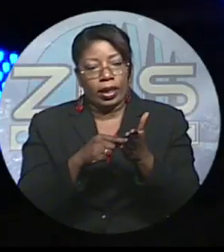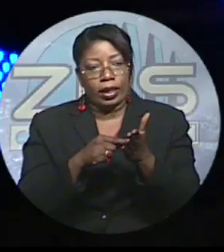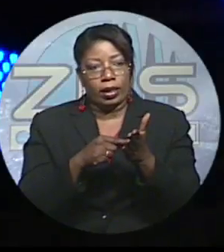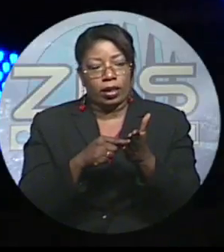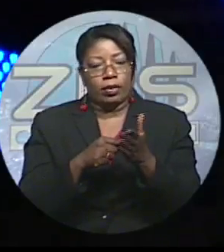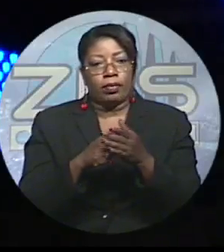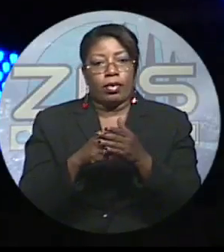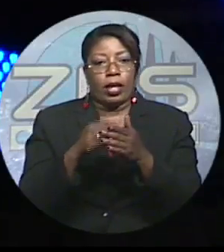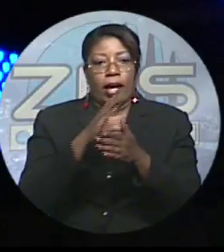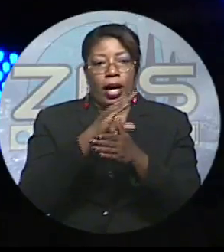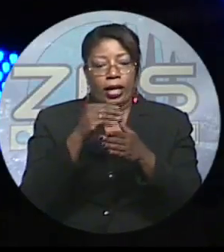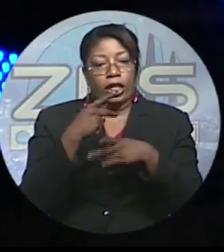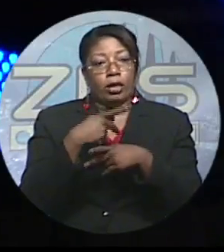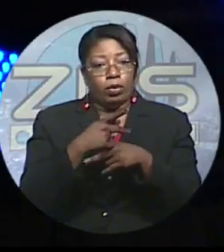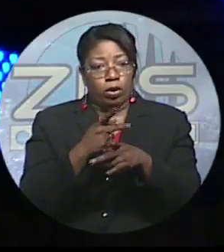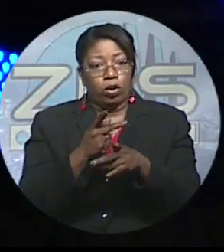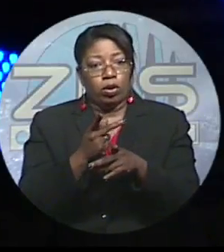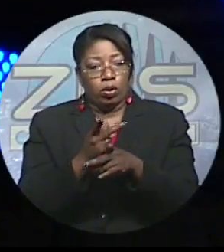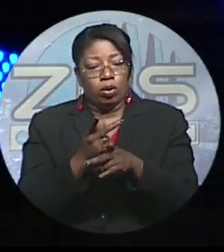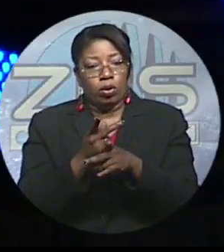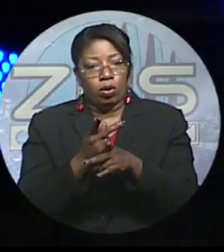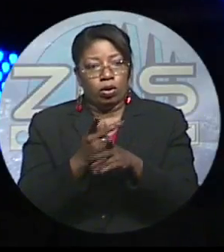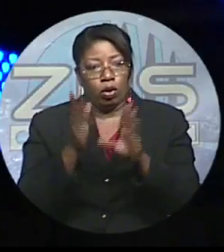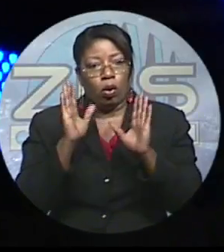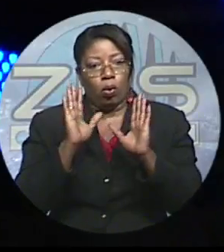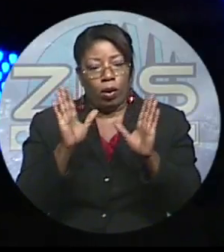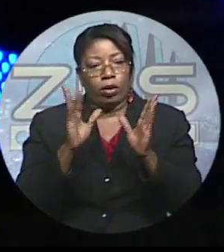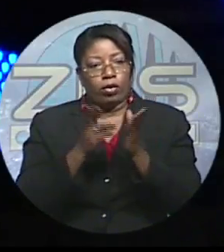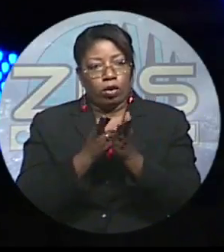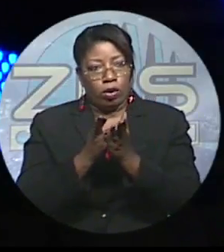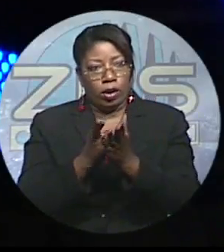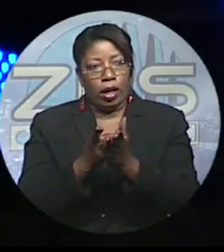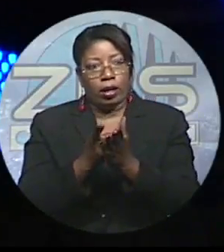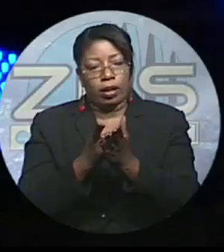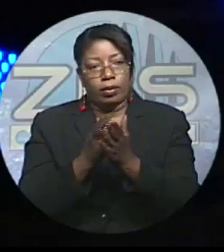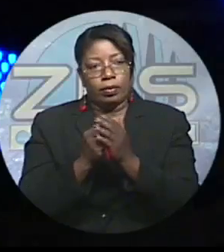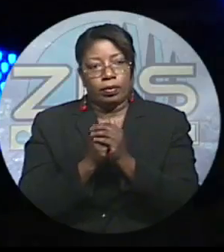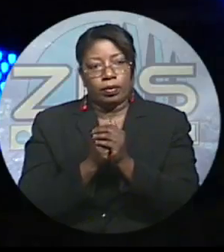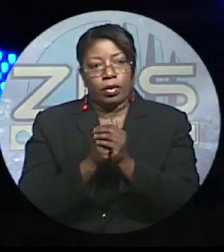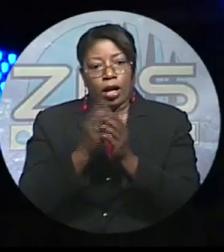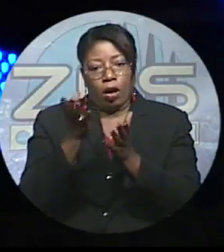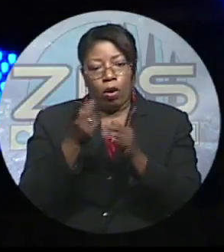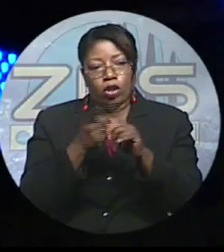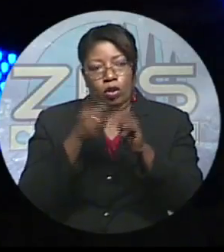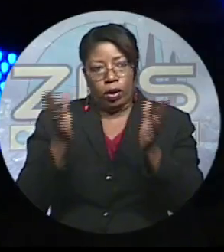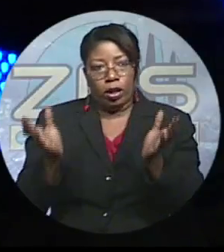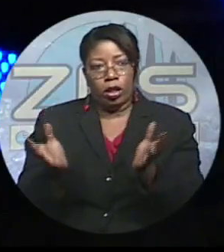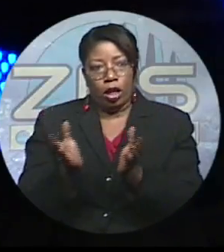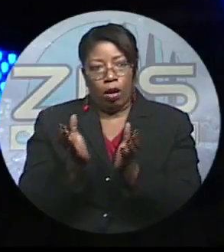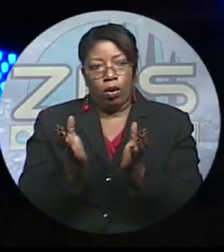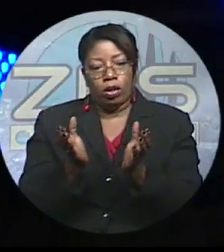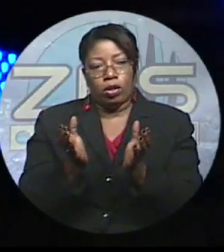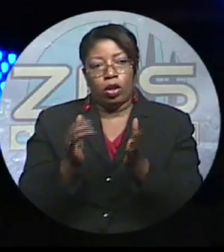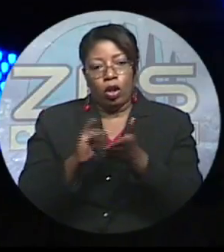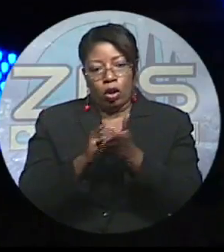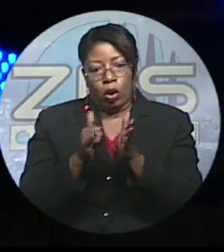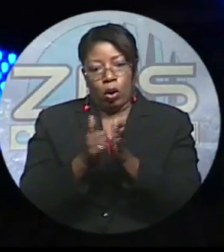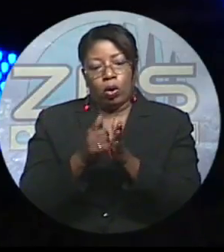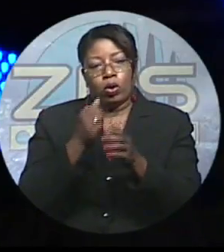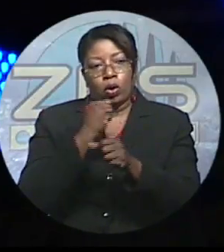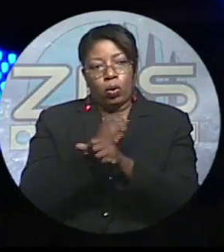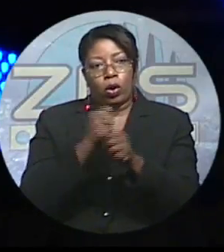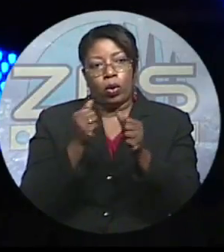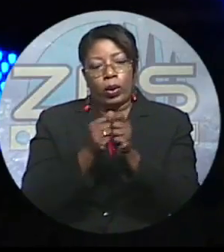you've produced a wonderful product here this evening. And so I want to encourage all of you who work with the Regatta